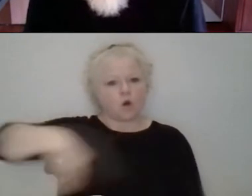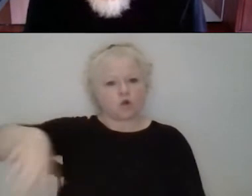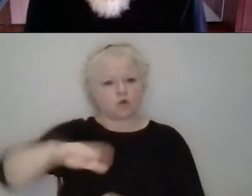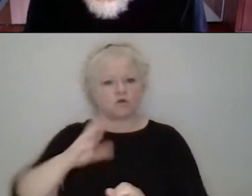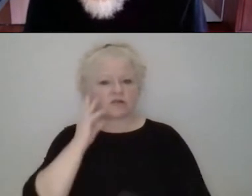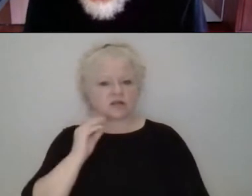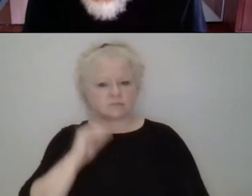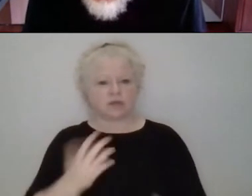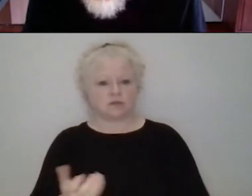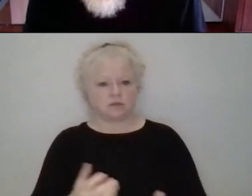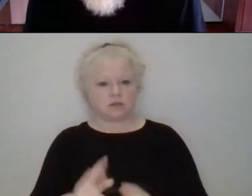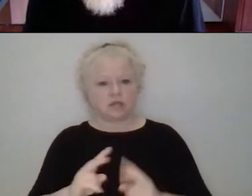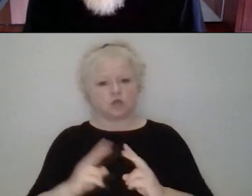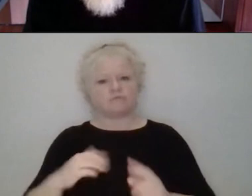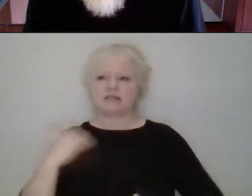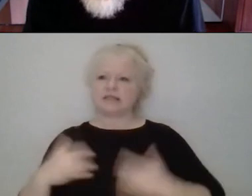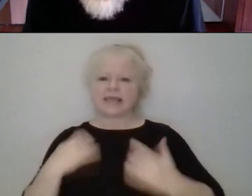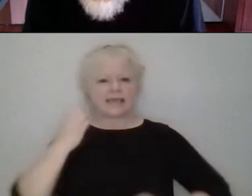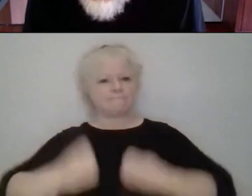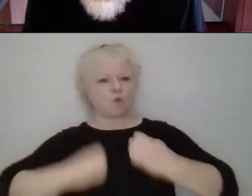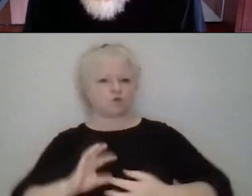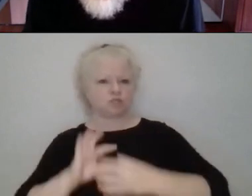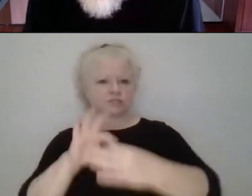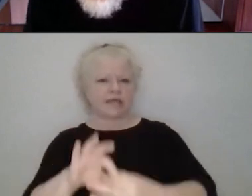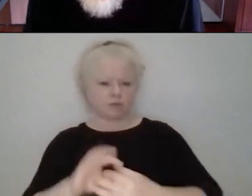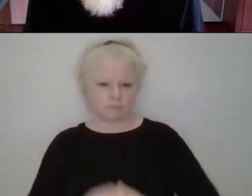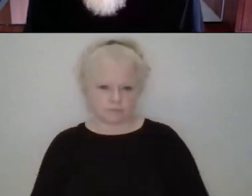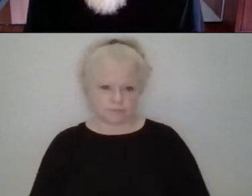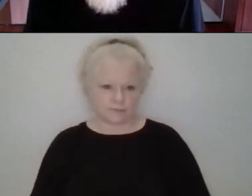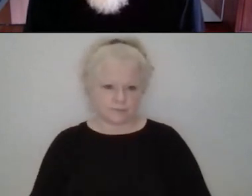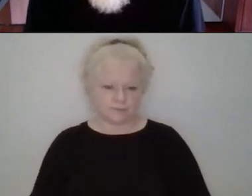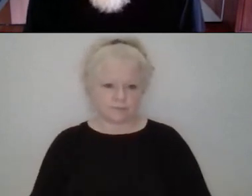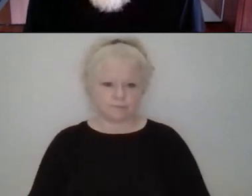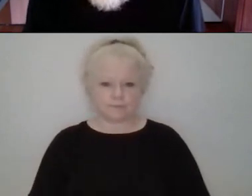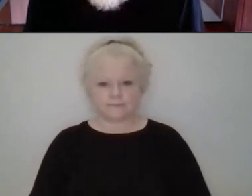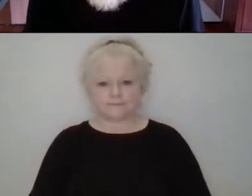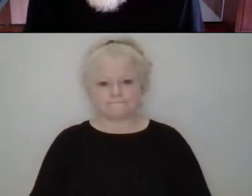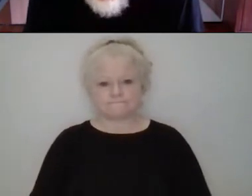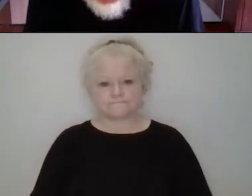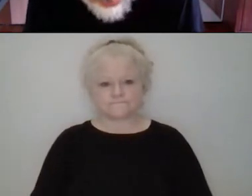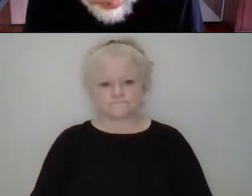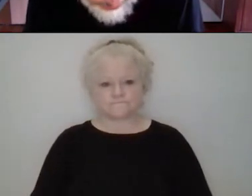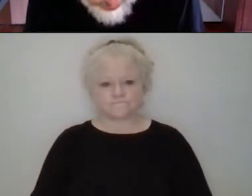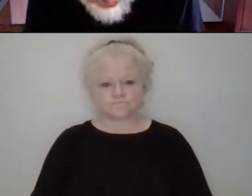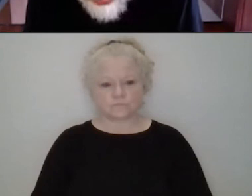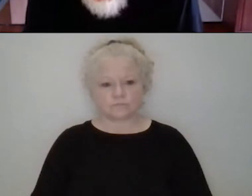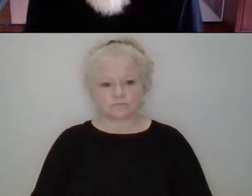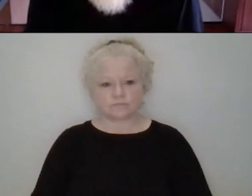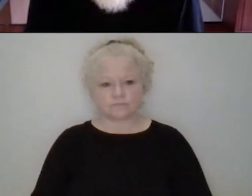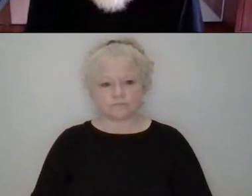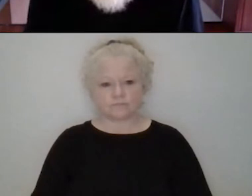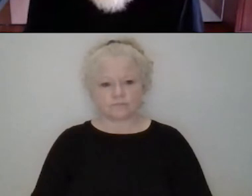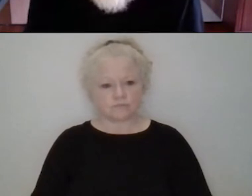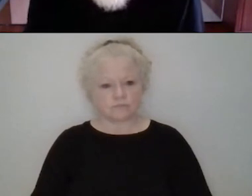design for us is really relevant. And not to forget the fact that it needs to be